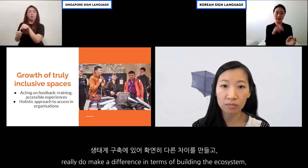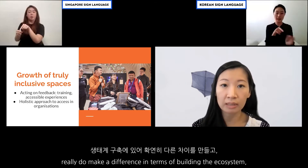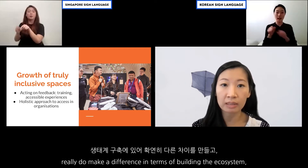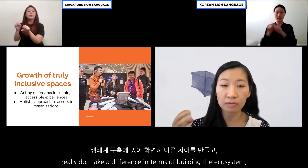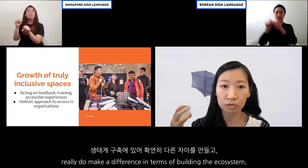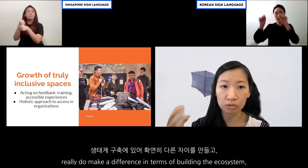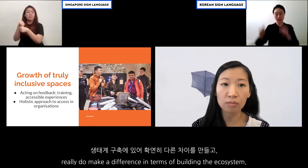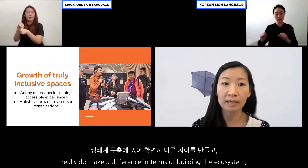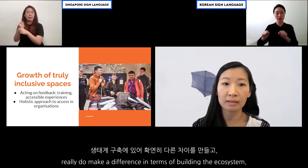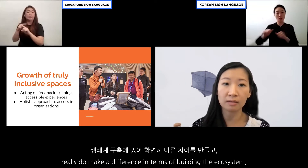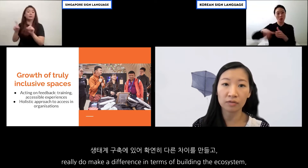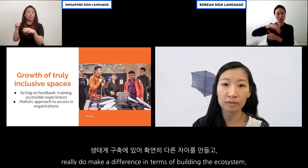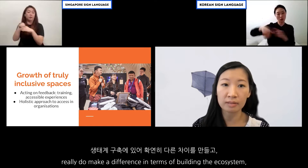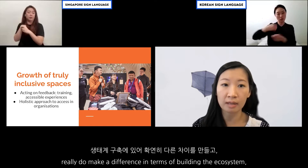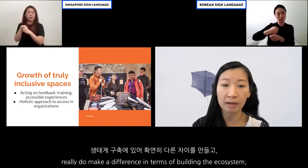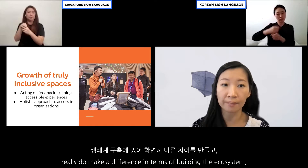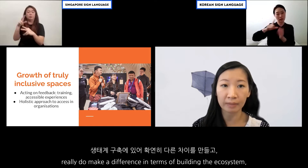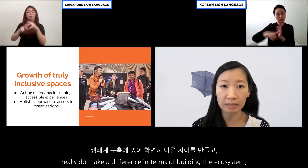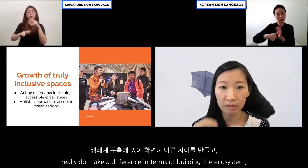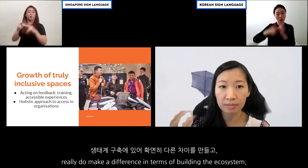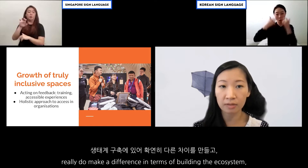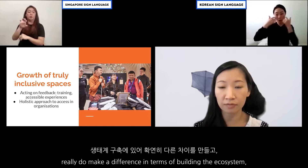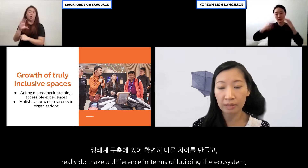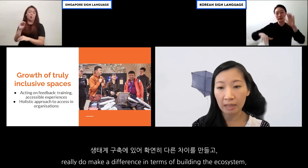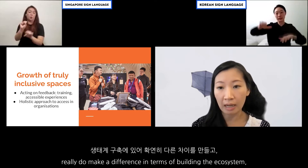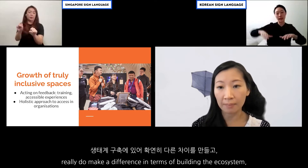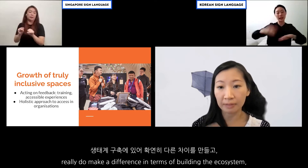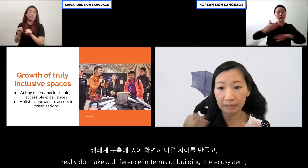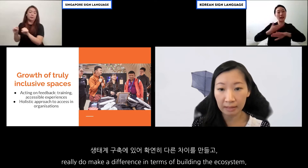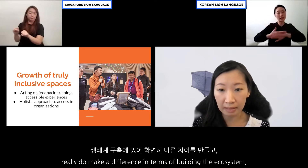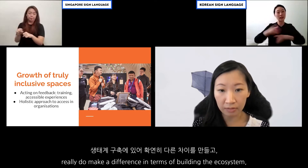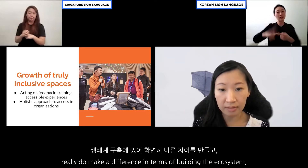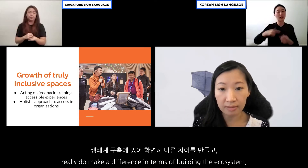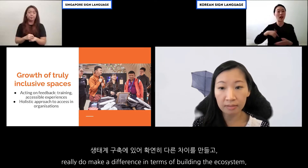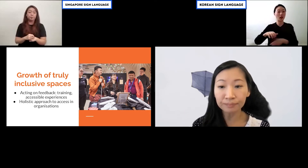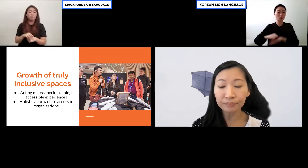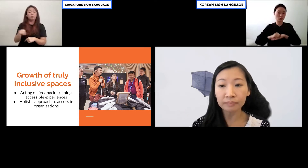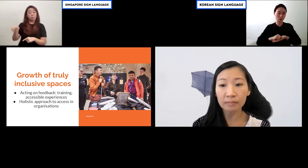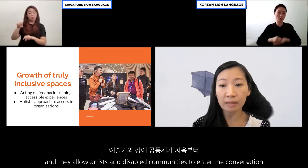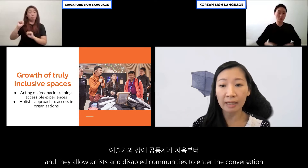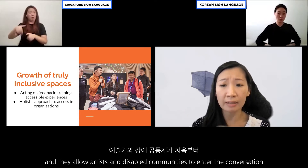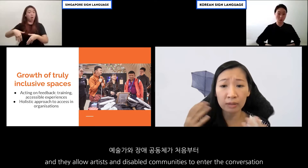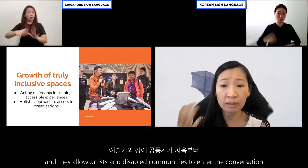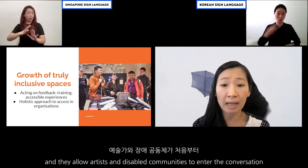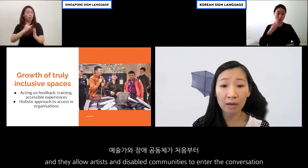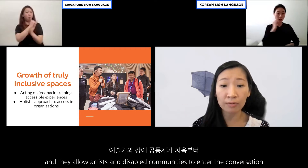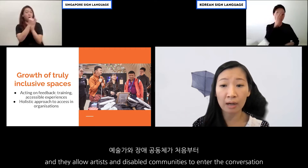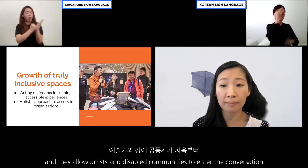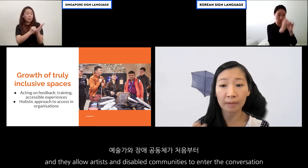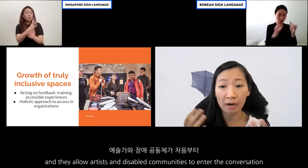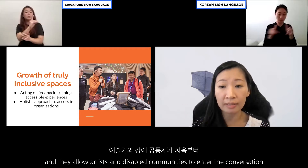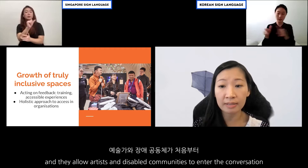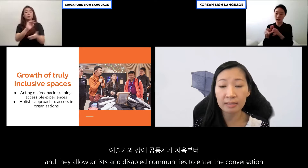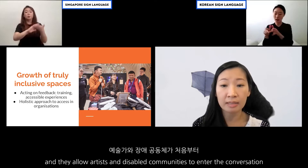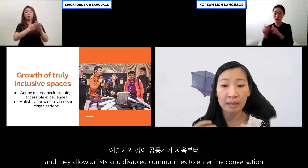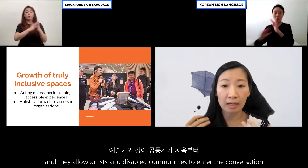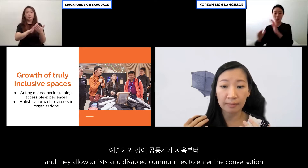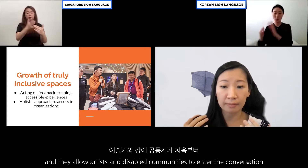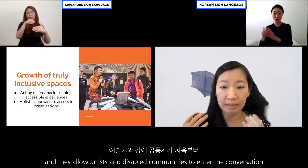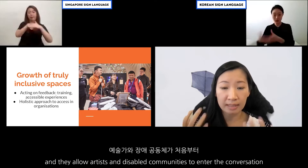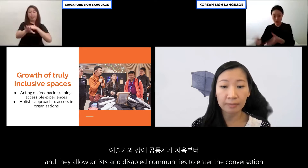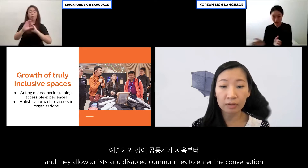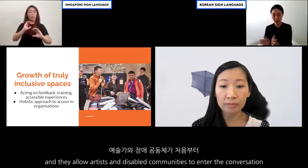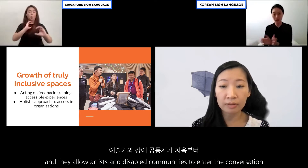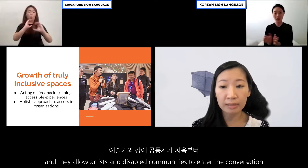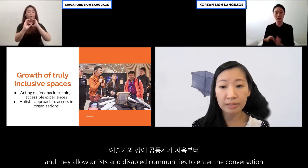departments really do make a difference in terms of building the ecosystem. And it will allow artists